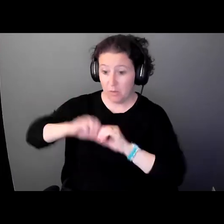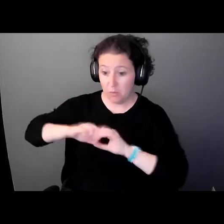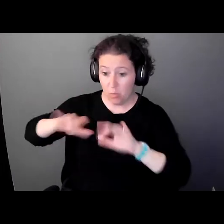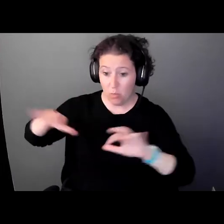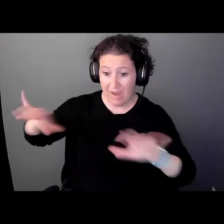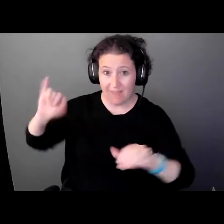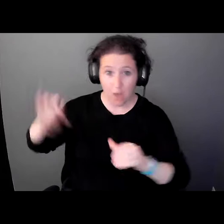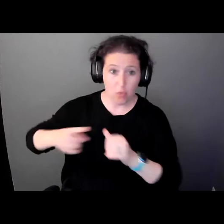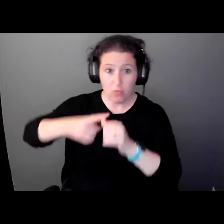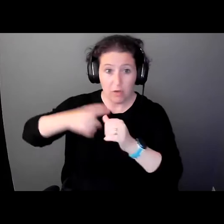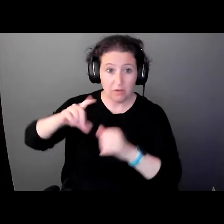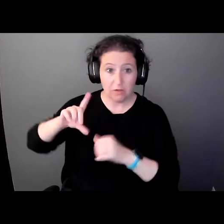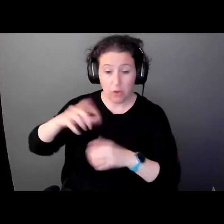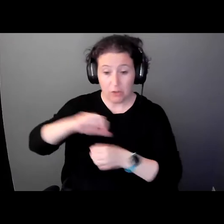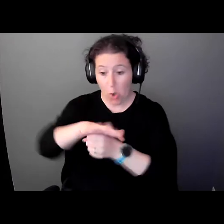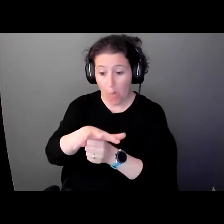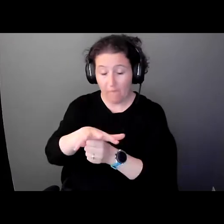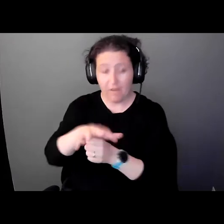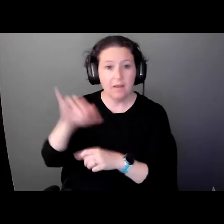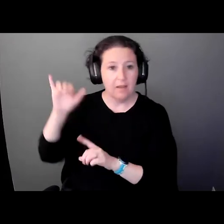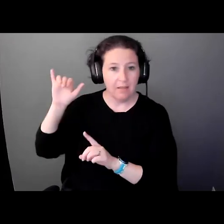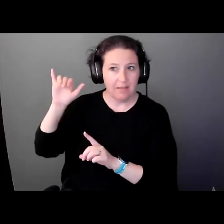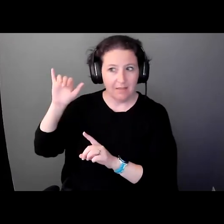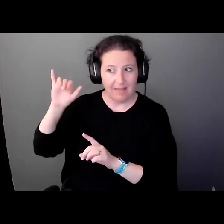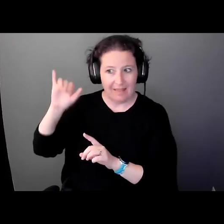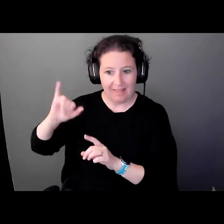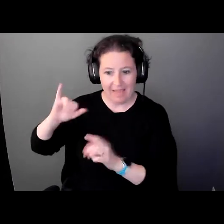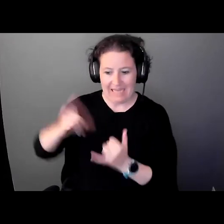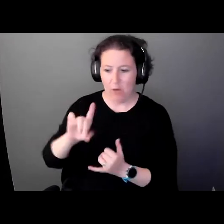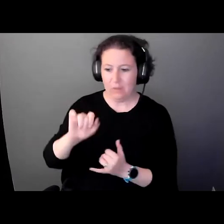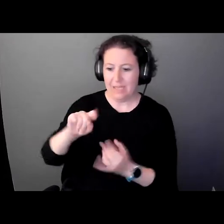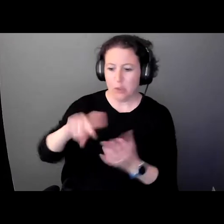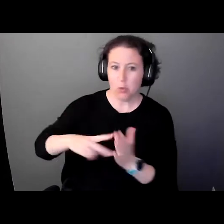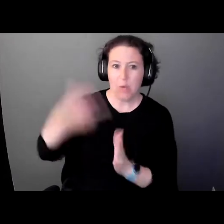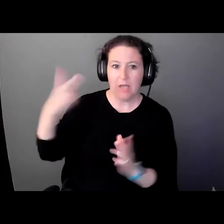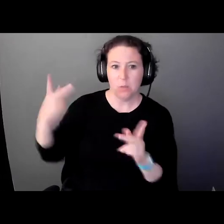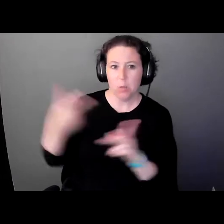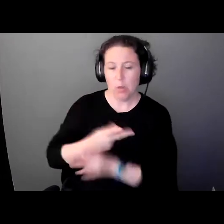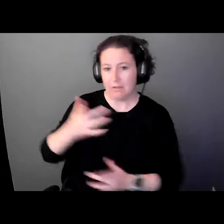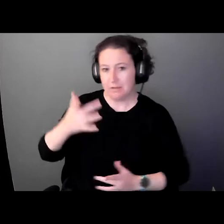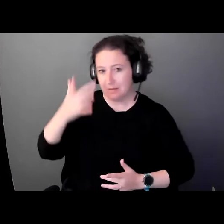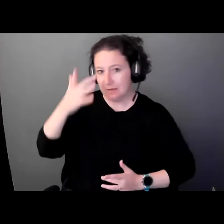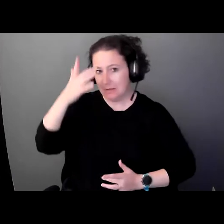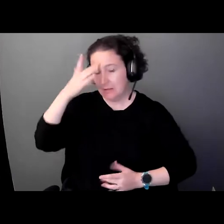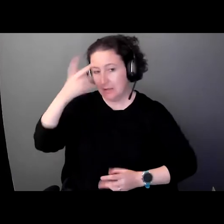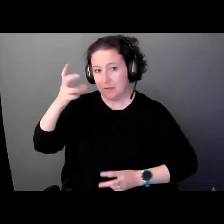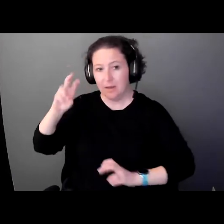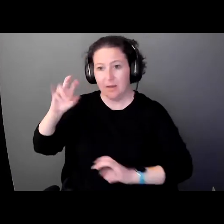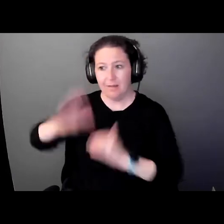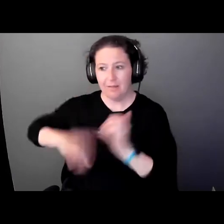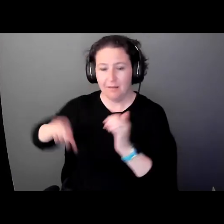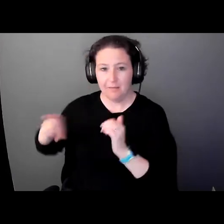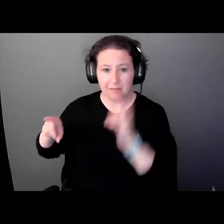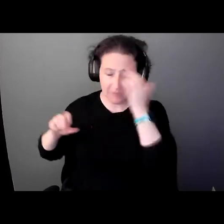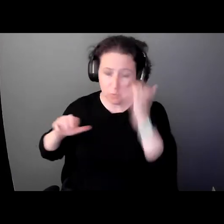winter and spring. The early data from the United Kingdom and Israel is telling us that